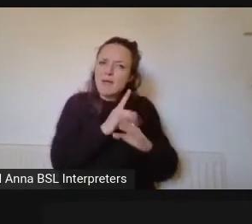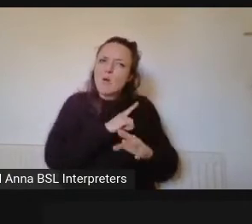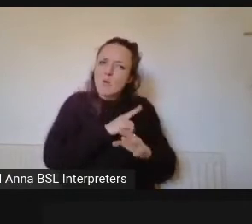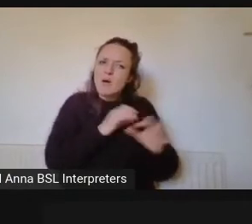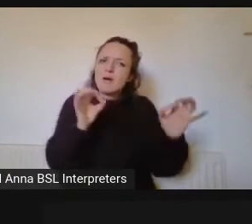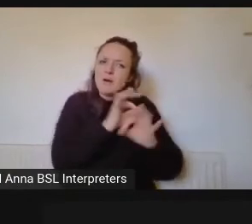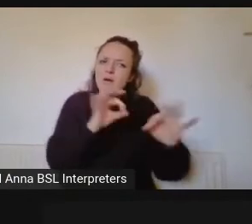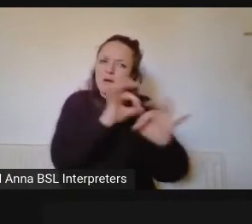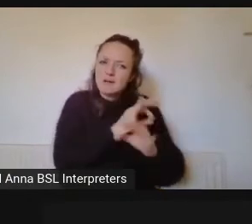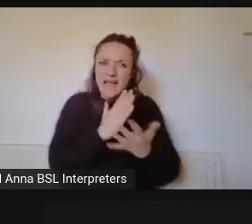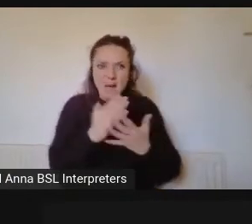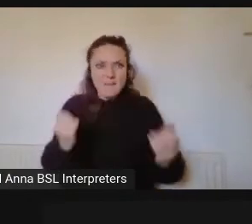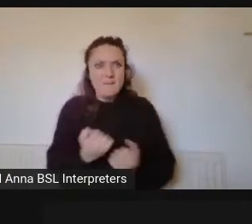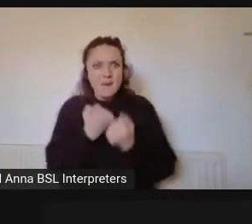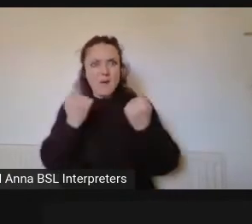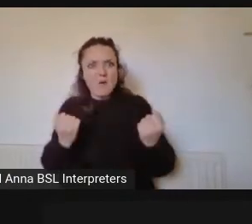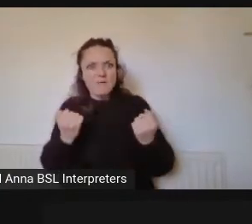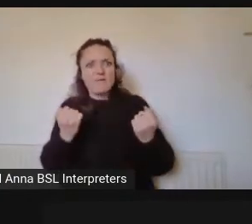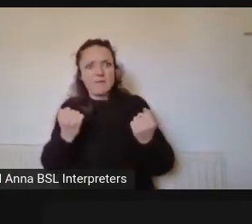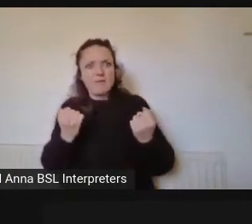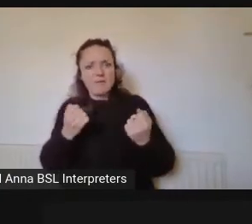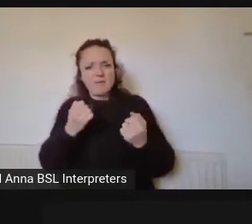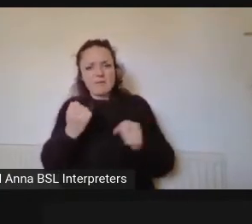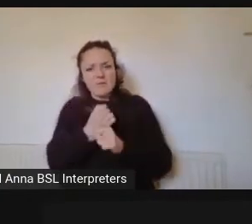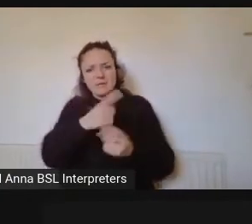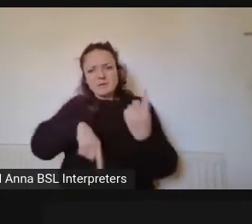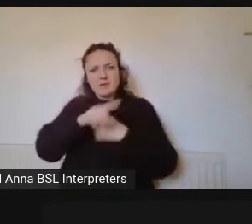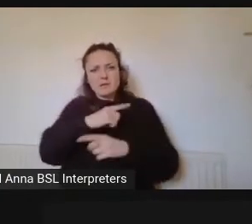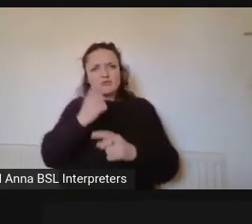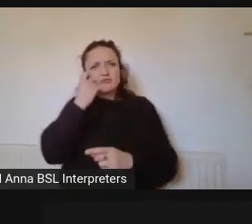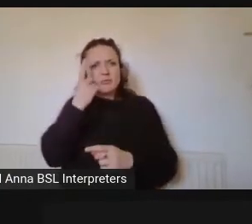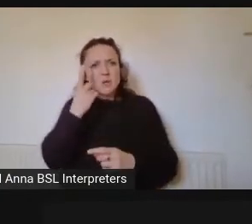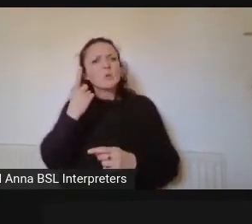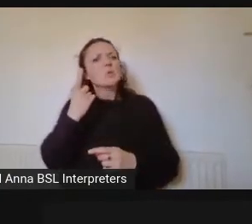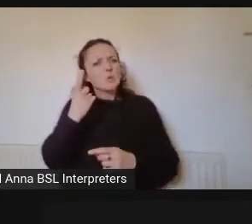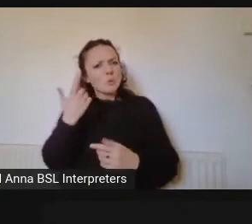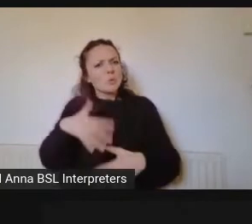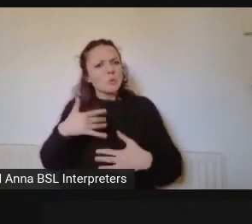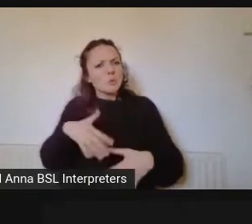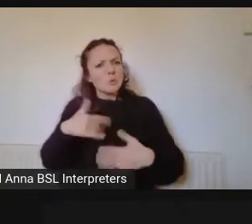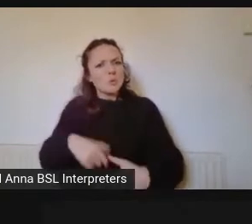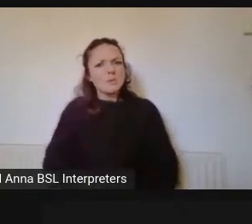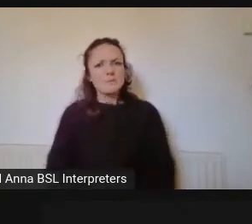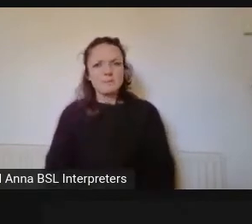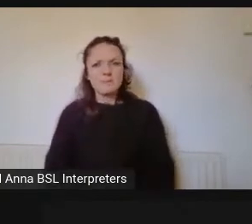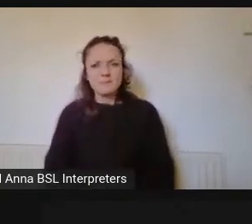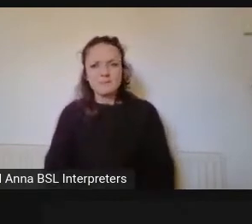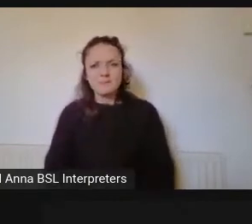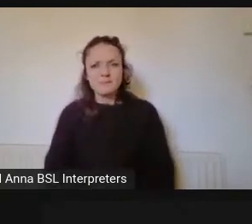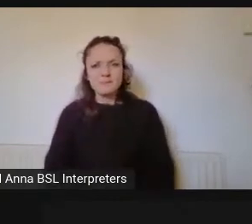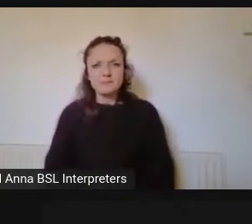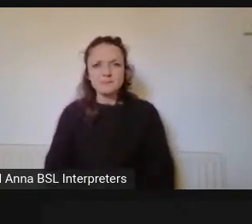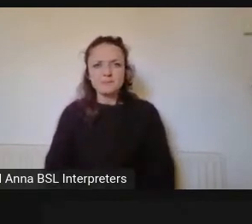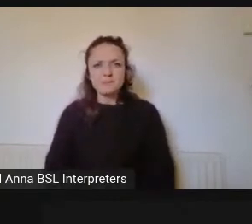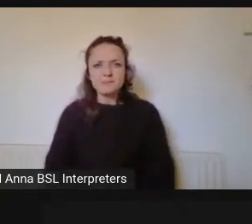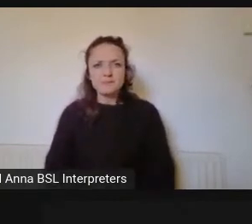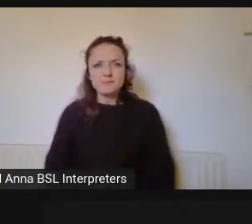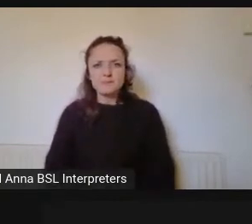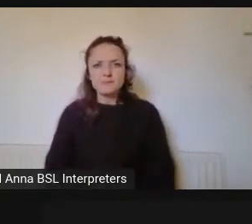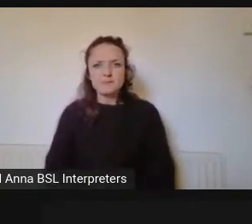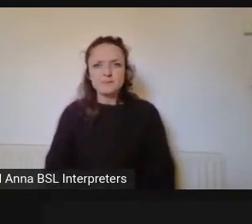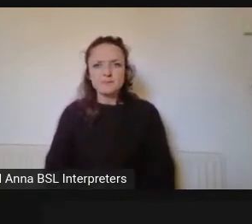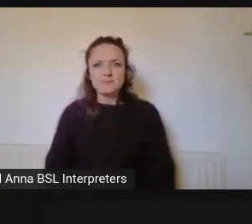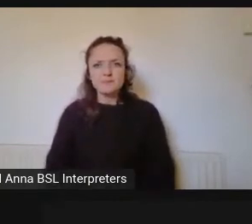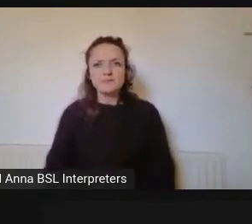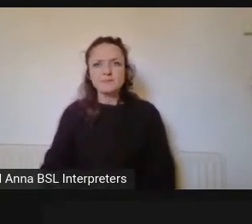sense, to kind of flag here. I'm going to take a question from the floor. We have, how do you